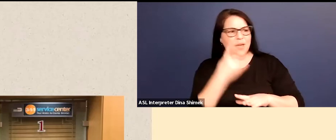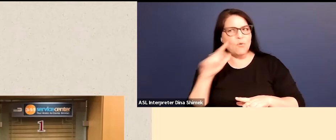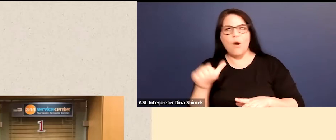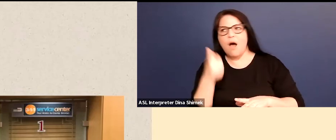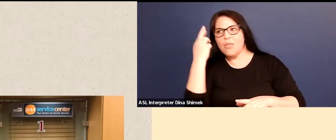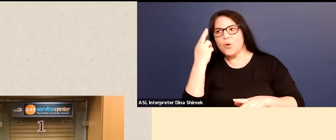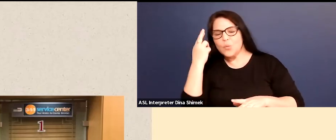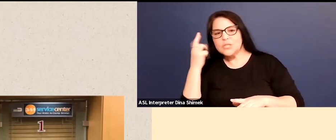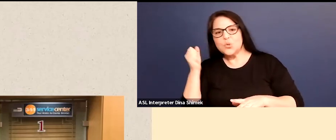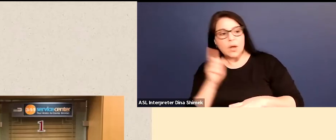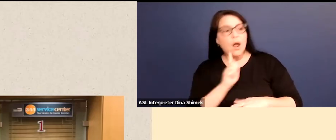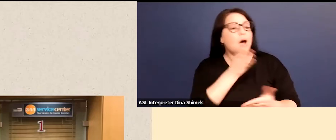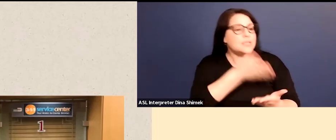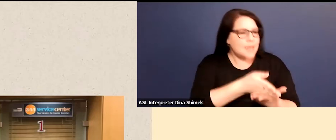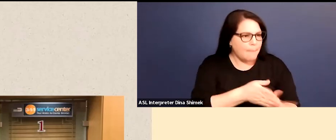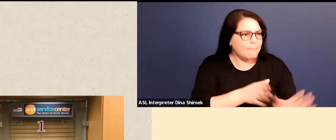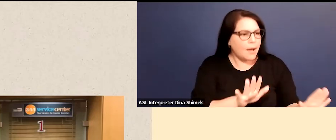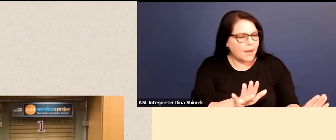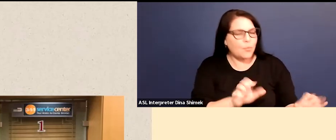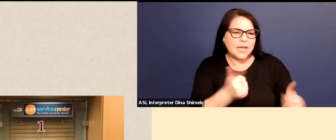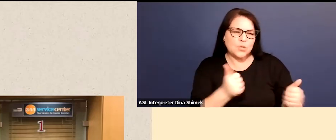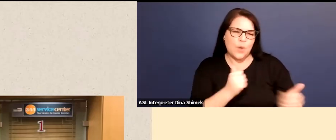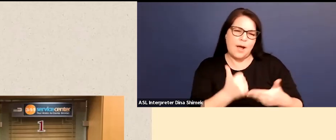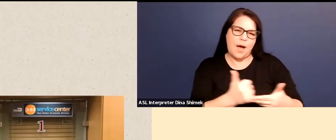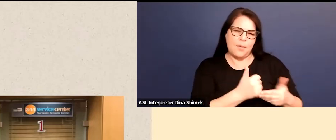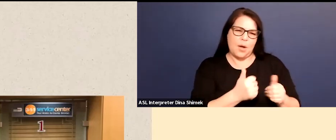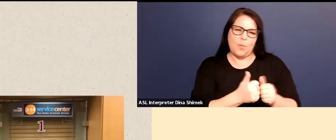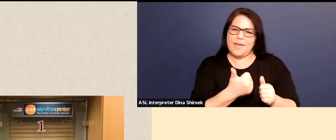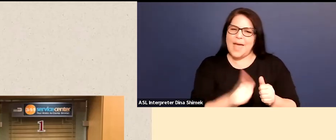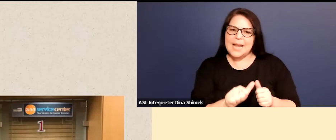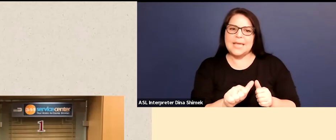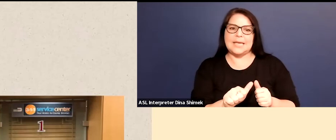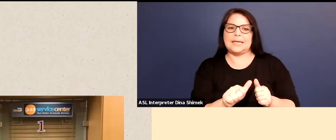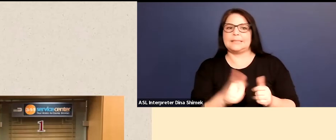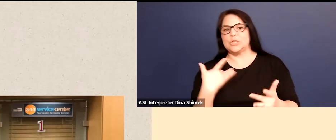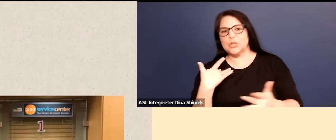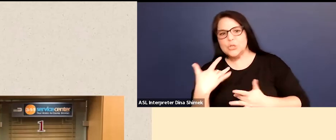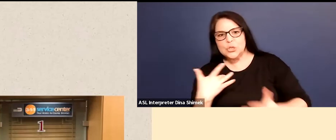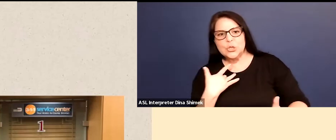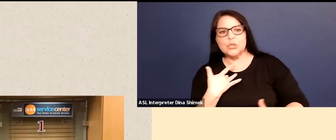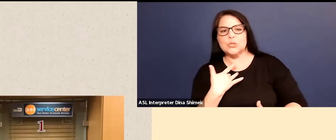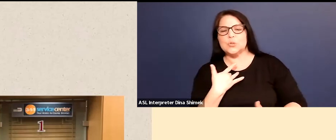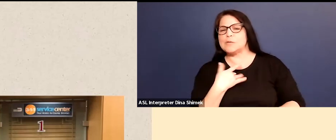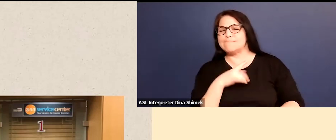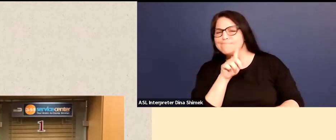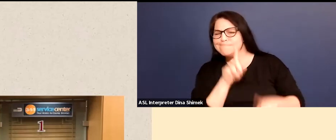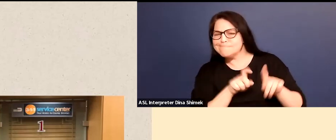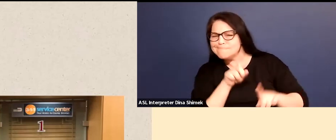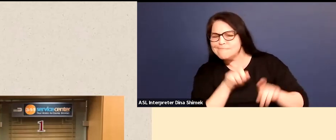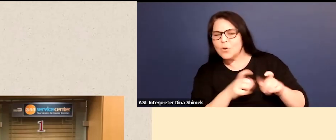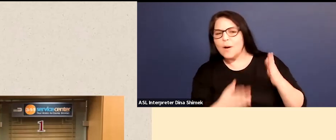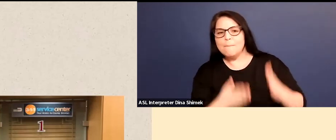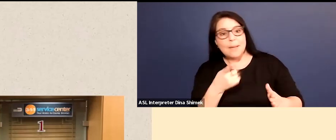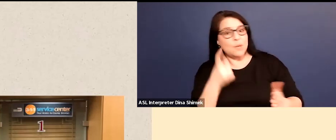matters, you can stop by and we can try to help you out with any inquiries or concerns or things you may have seen on the